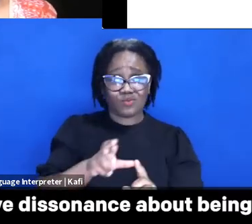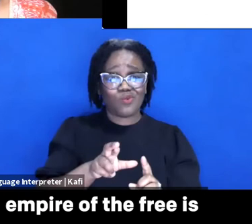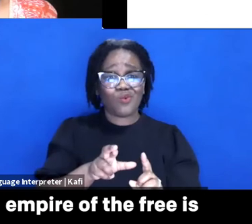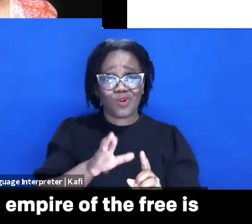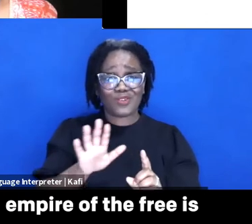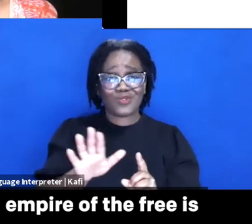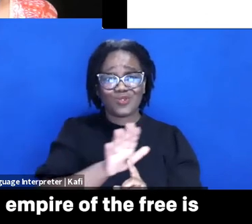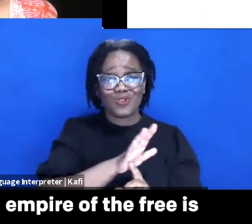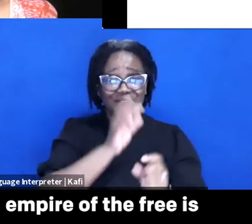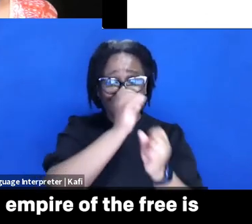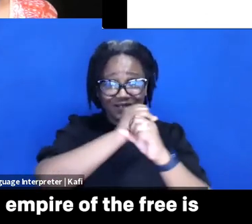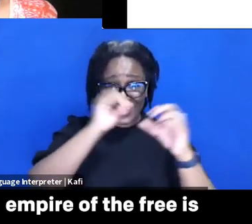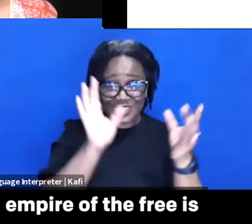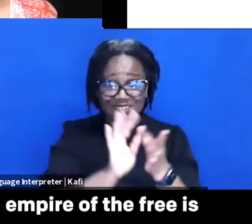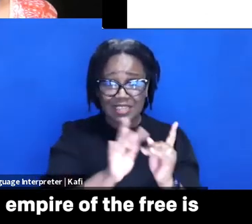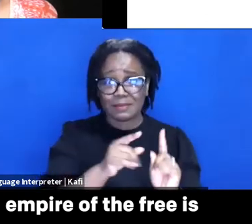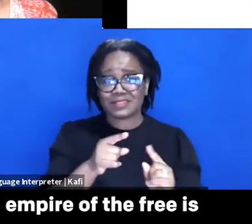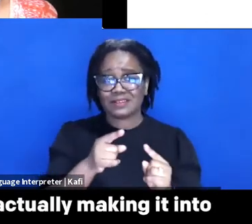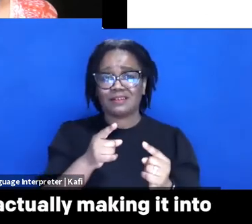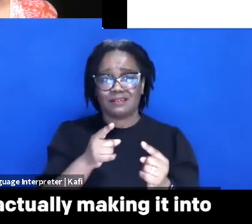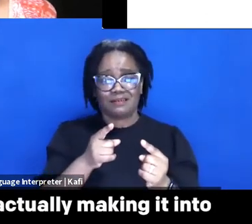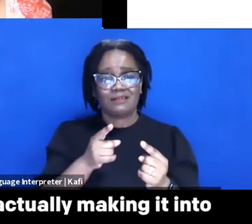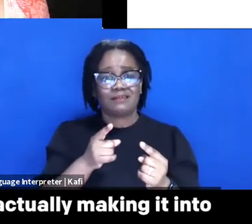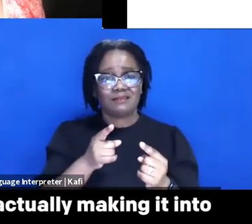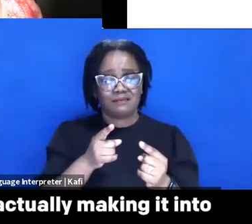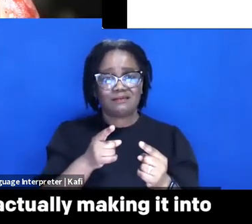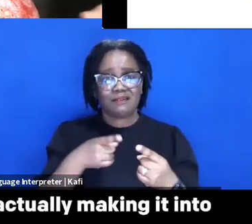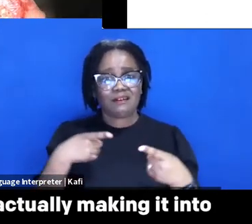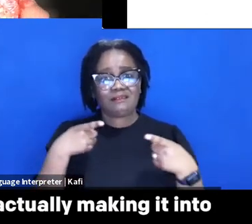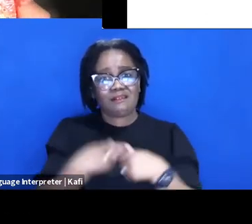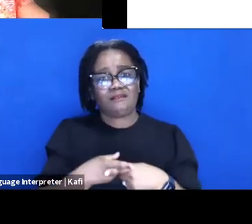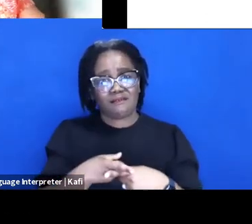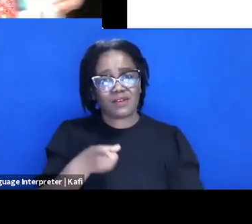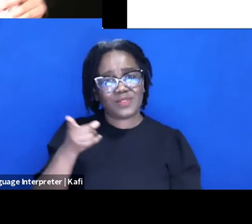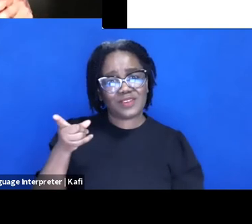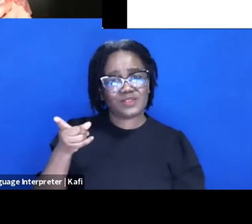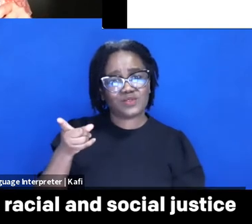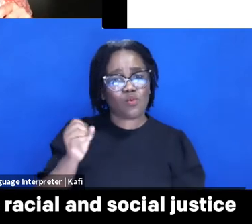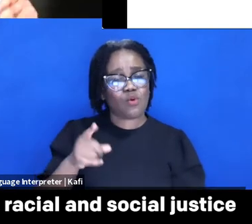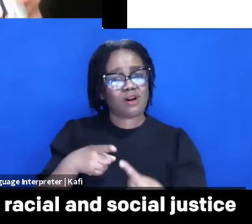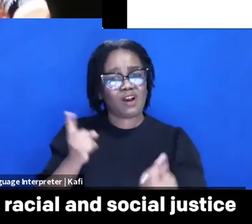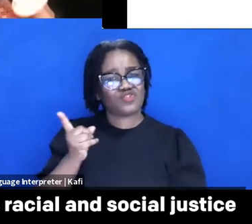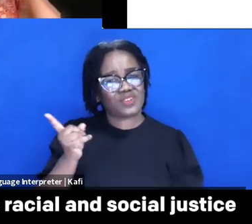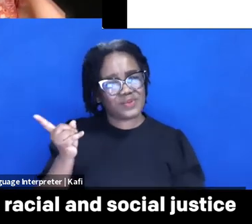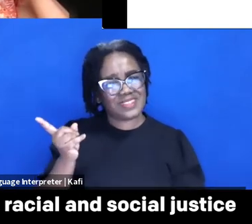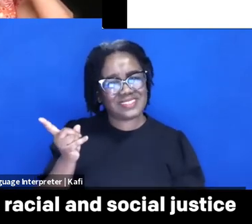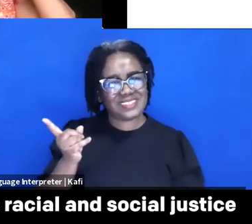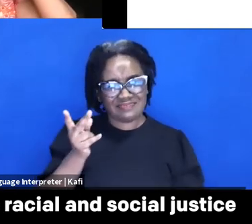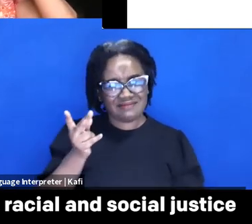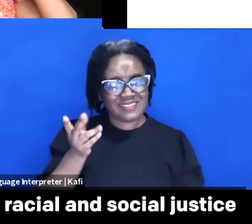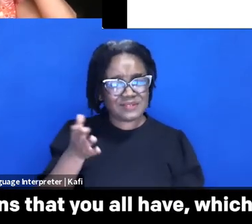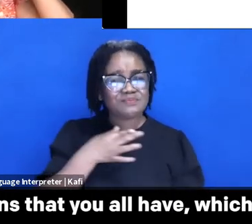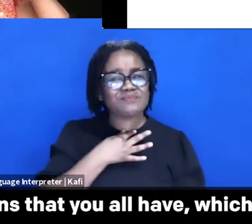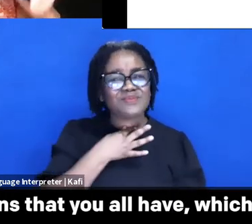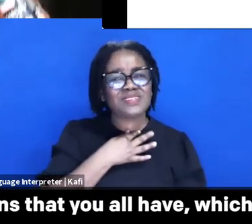being an empire of the free is actually making it into the racial and social